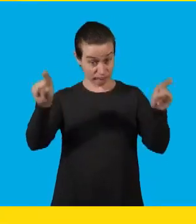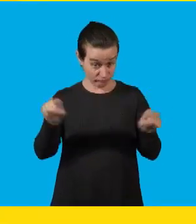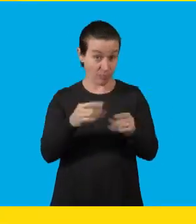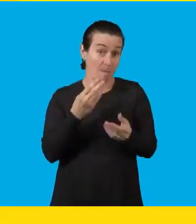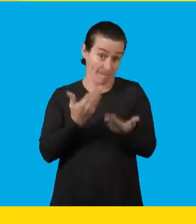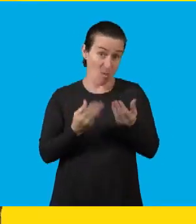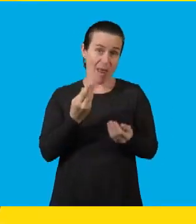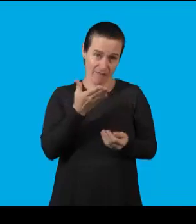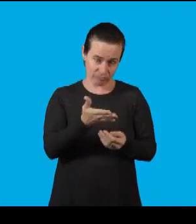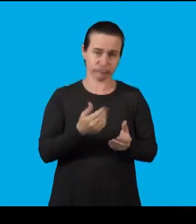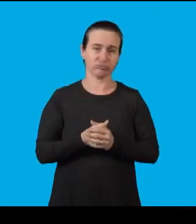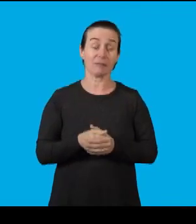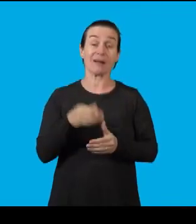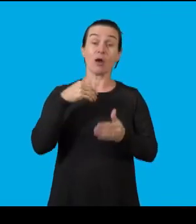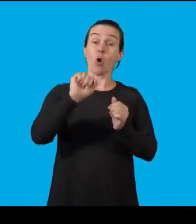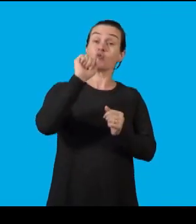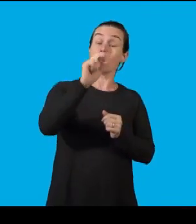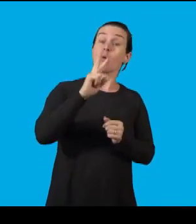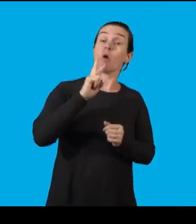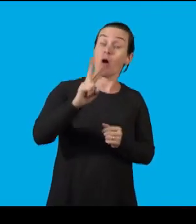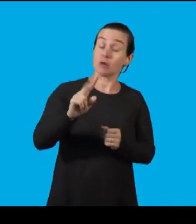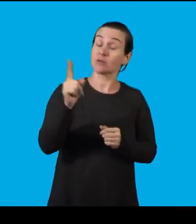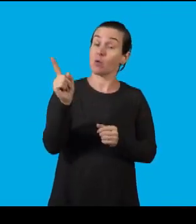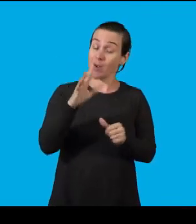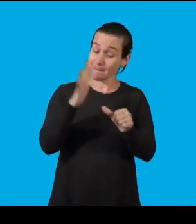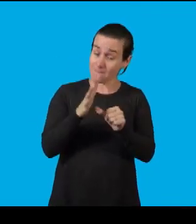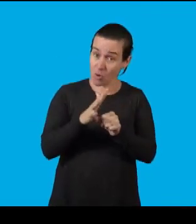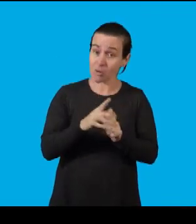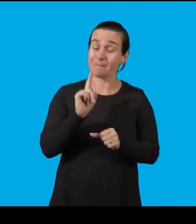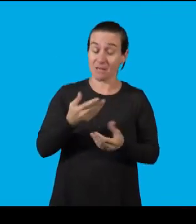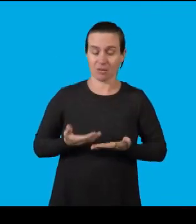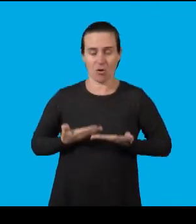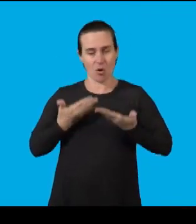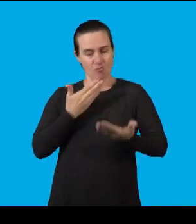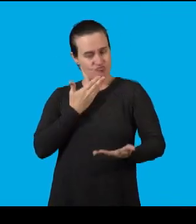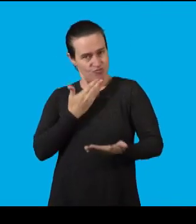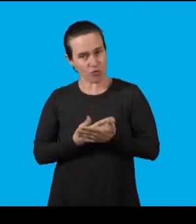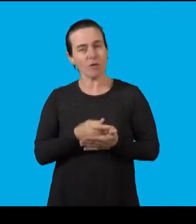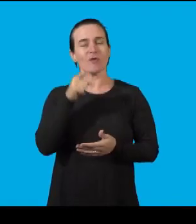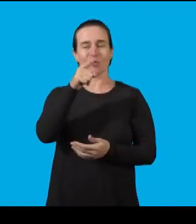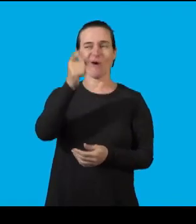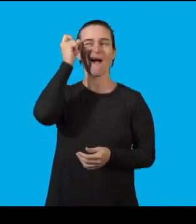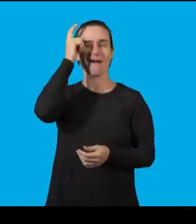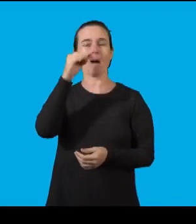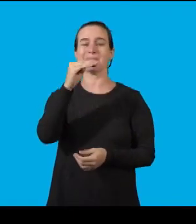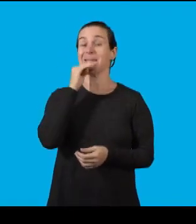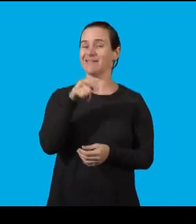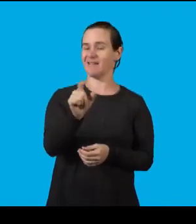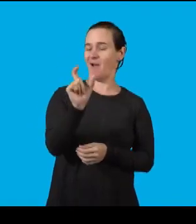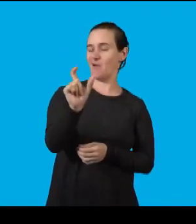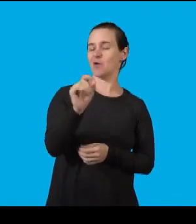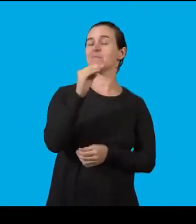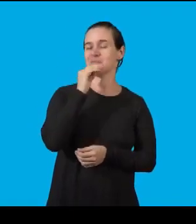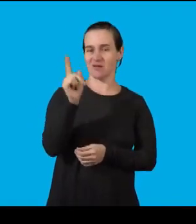in the actual source. But then in your answer, you have to show the examiners and the markers that you know the